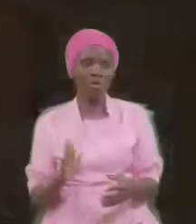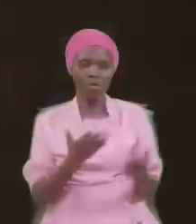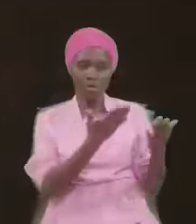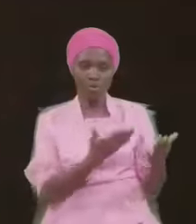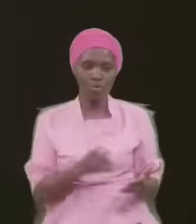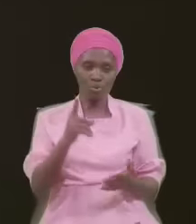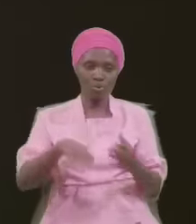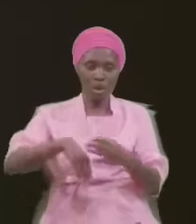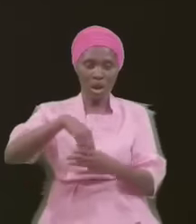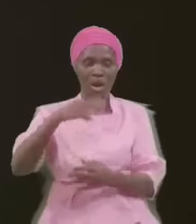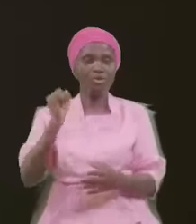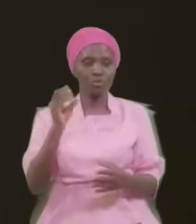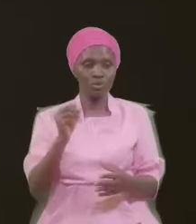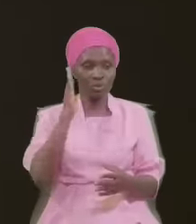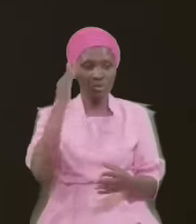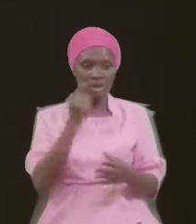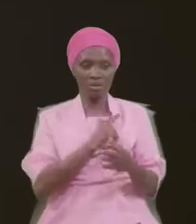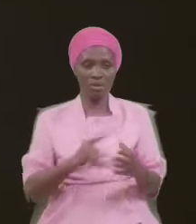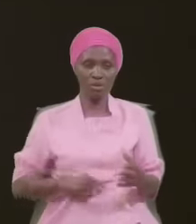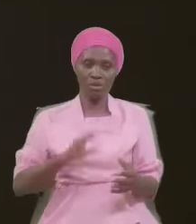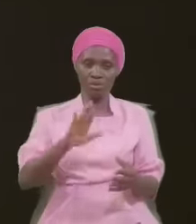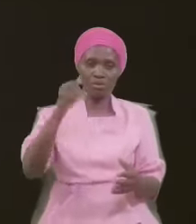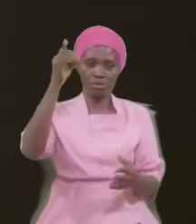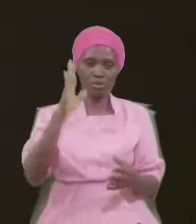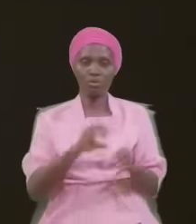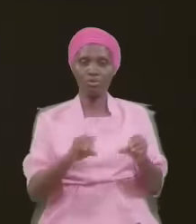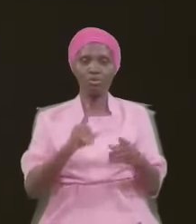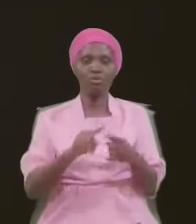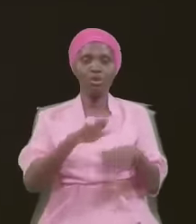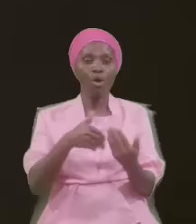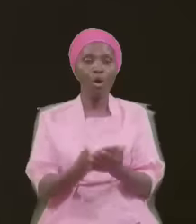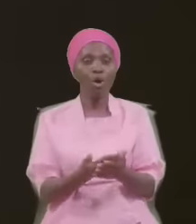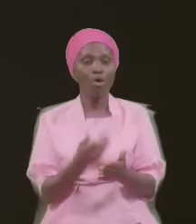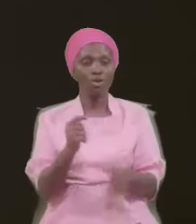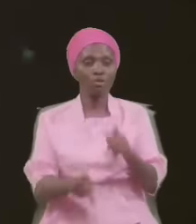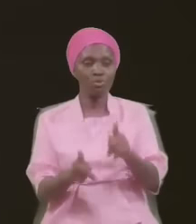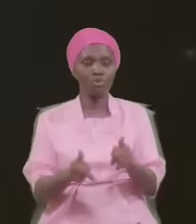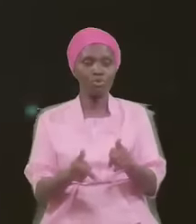thy God do unto all the people to whom